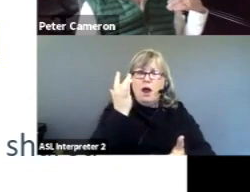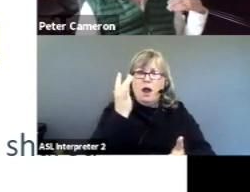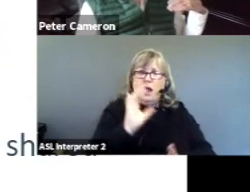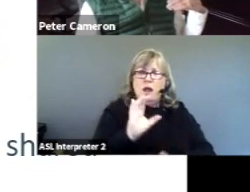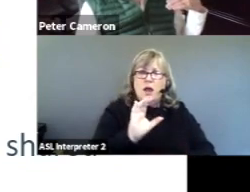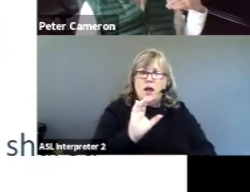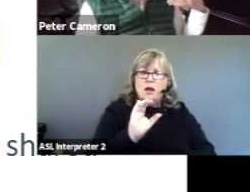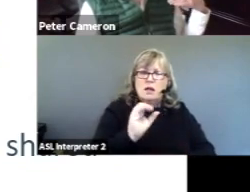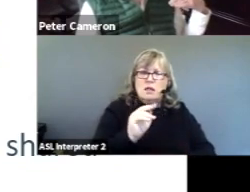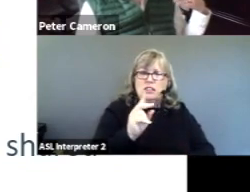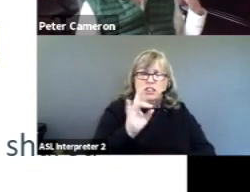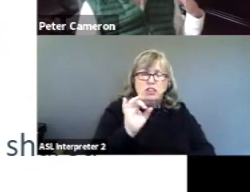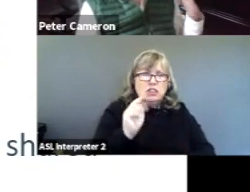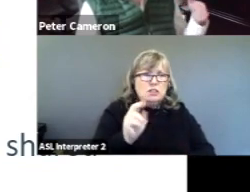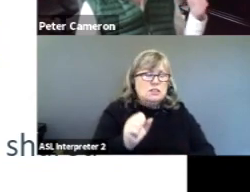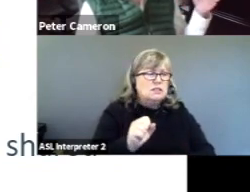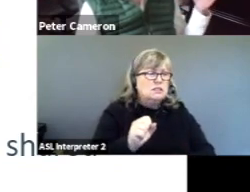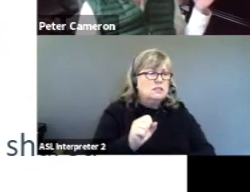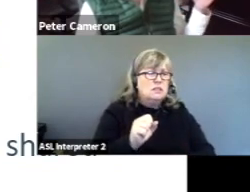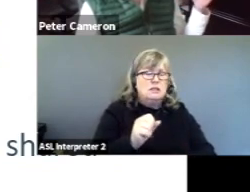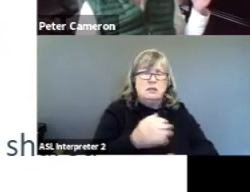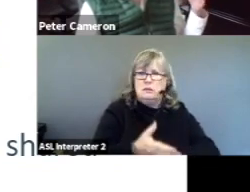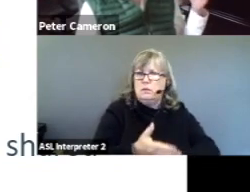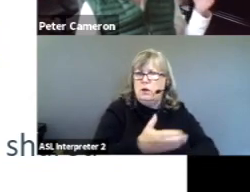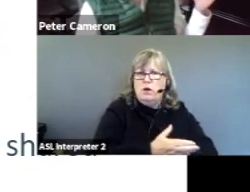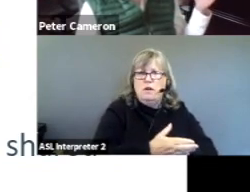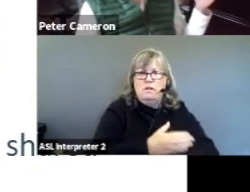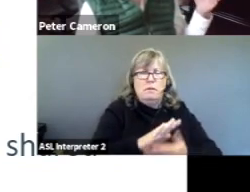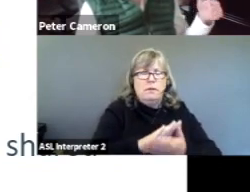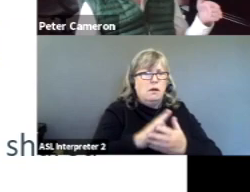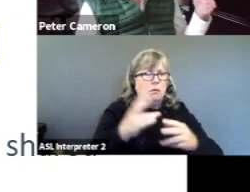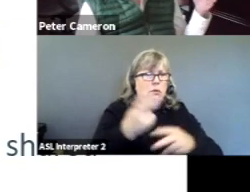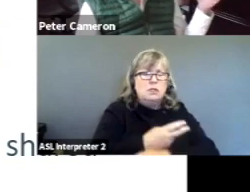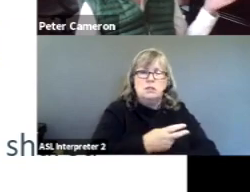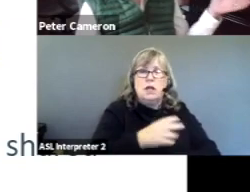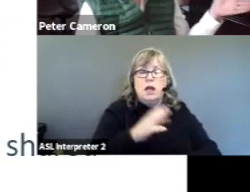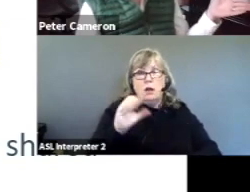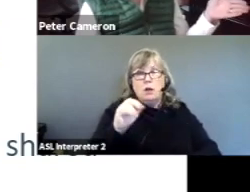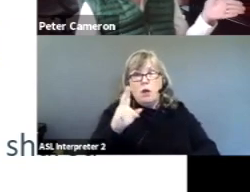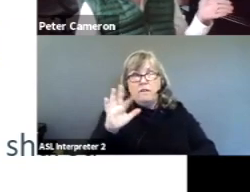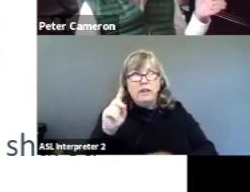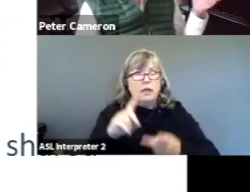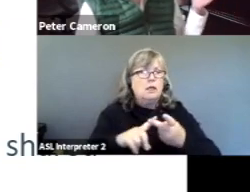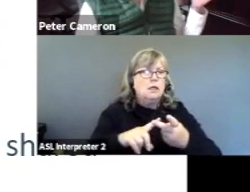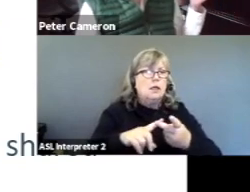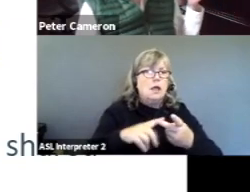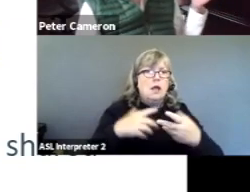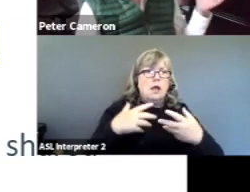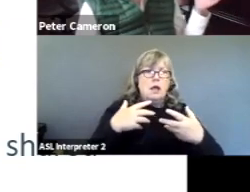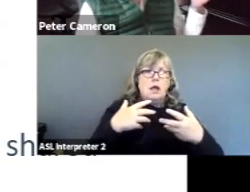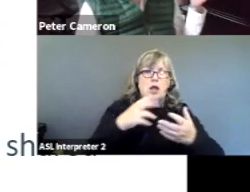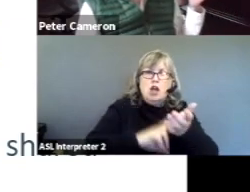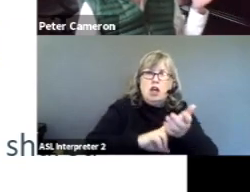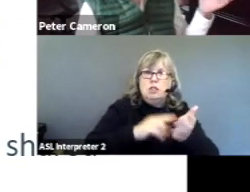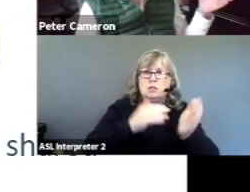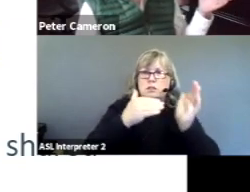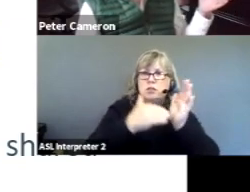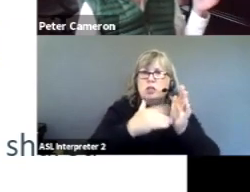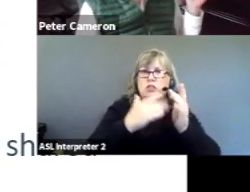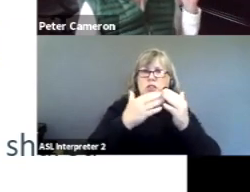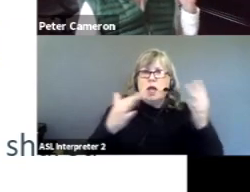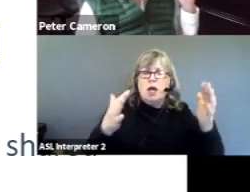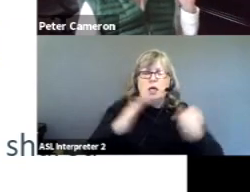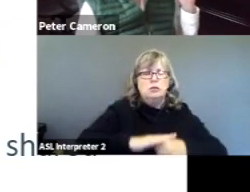improved. And it's a differential, especially because of COVID, people in the healthcare system. The stress is